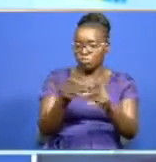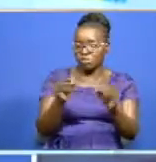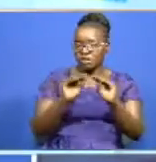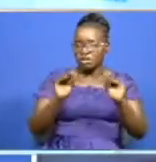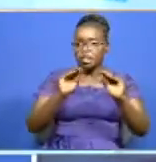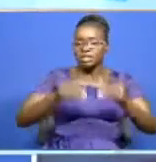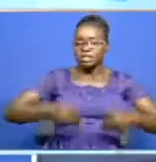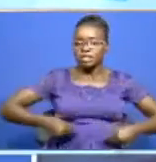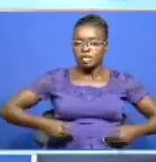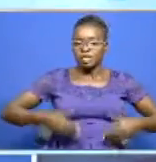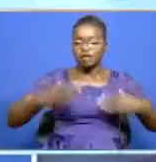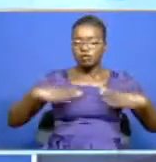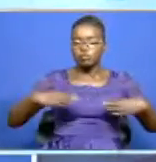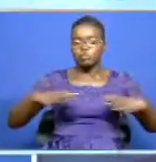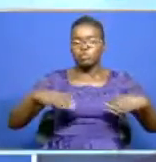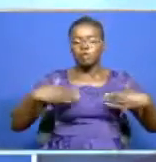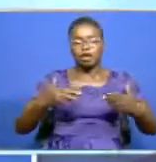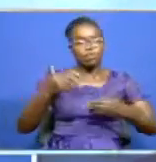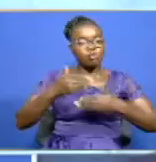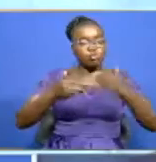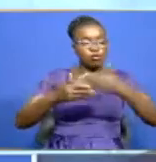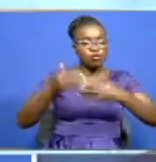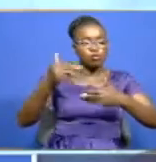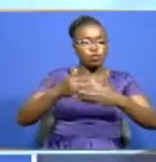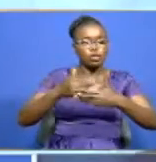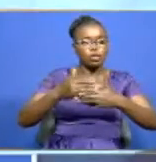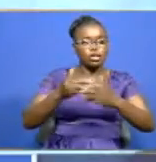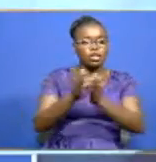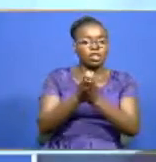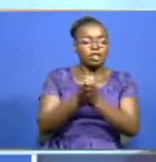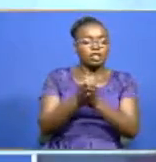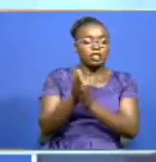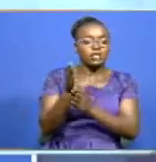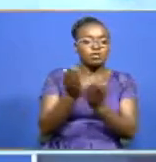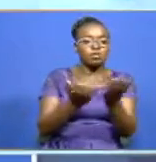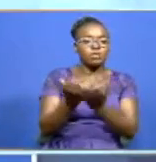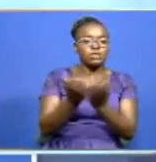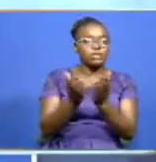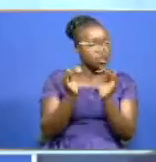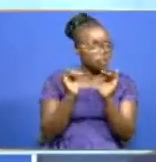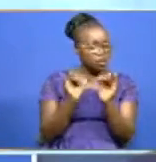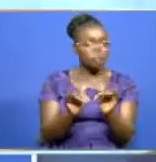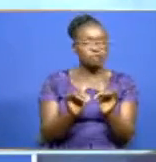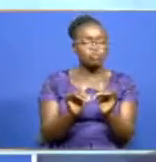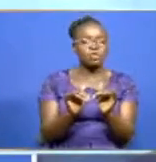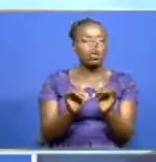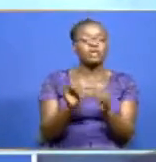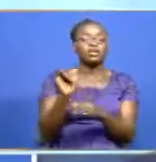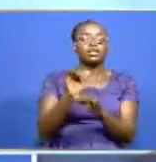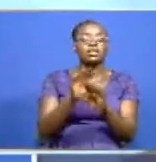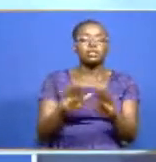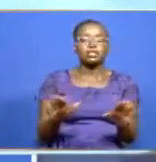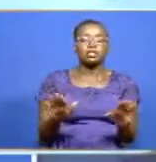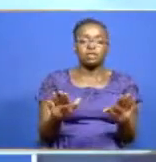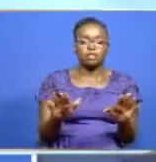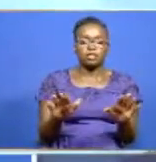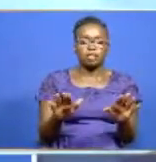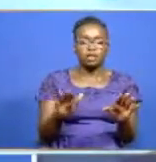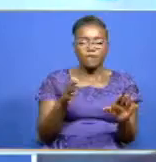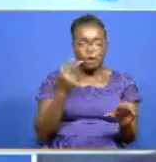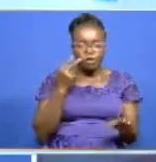people how to build and keep a business that lasts. I look